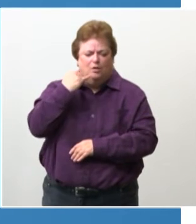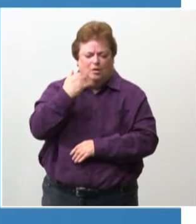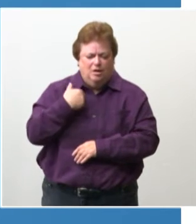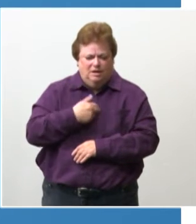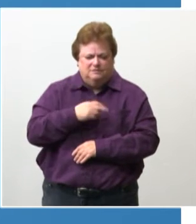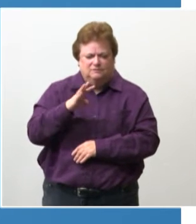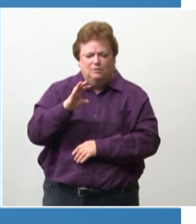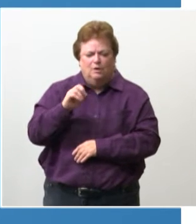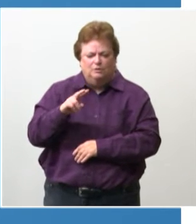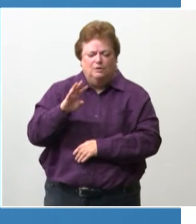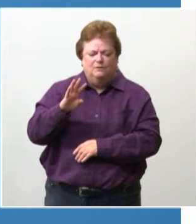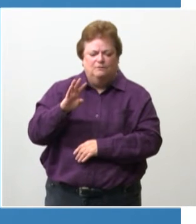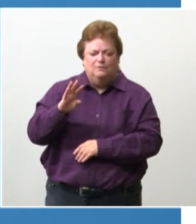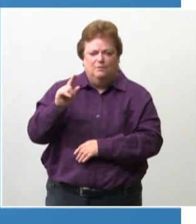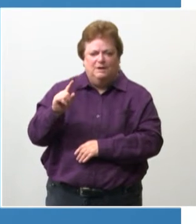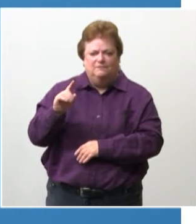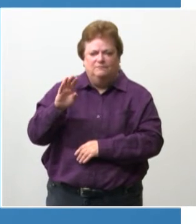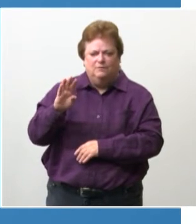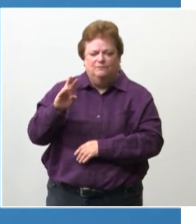at